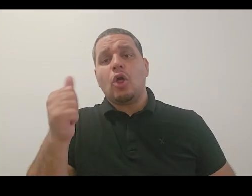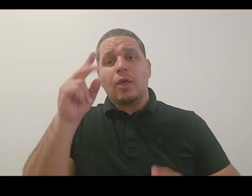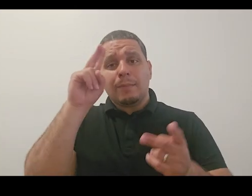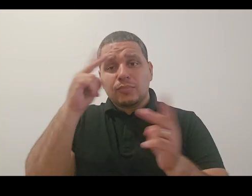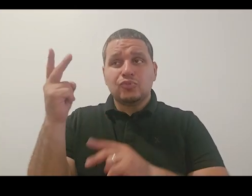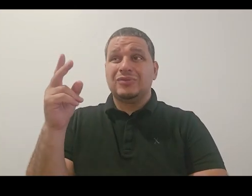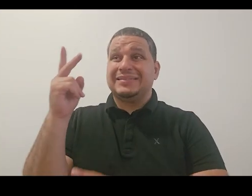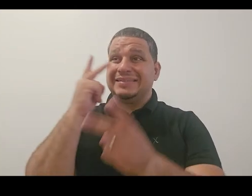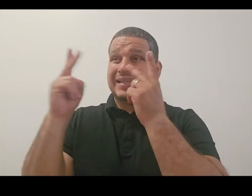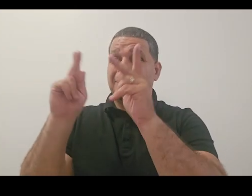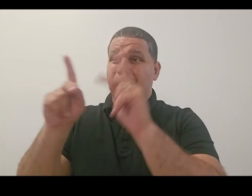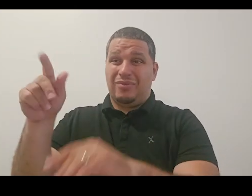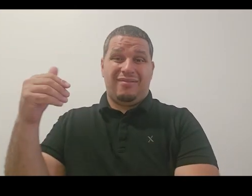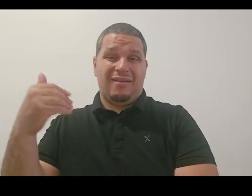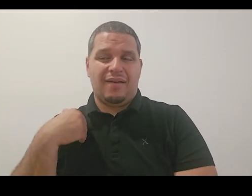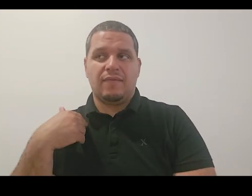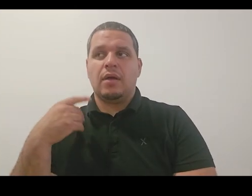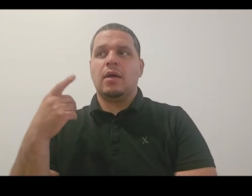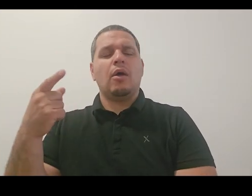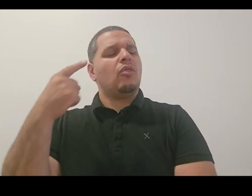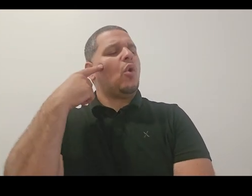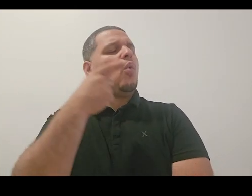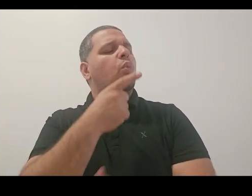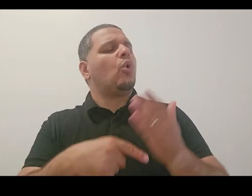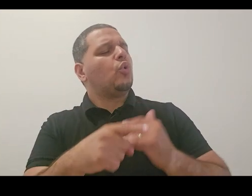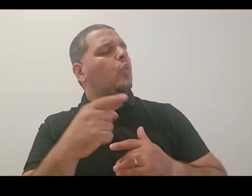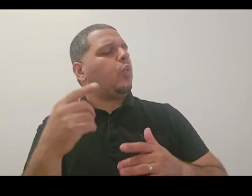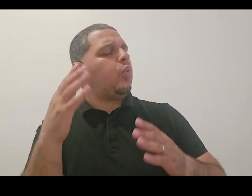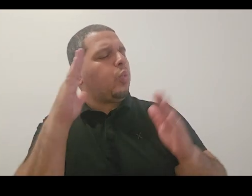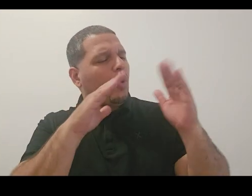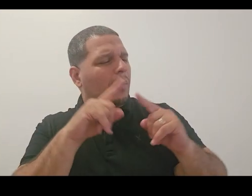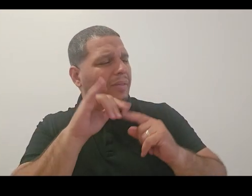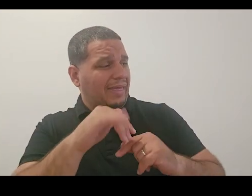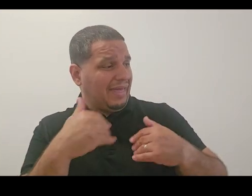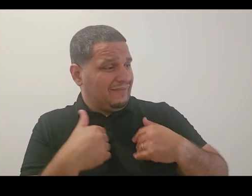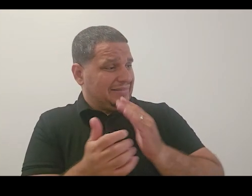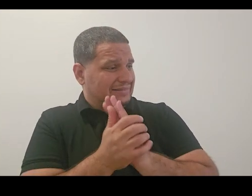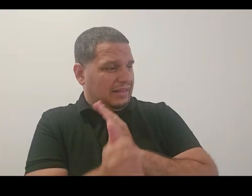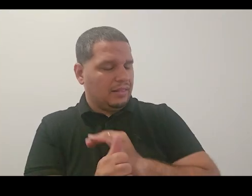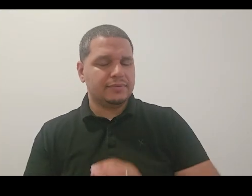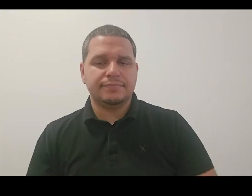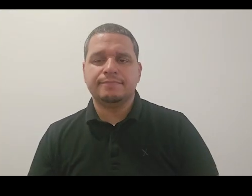think that sighted people have is about like what we worry about given we have those skills.